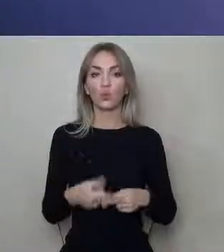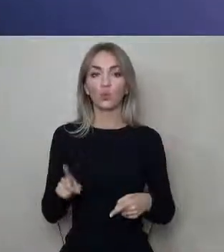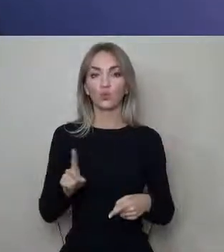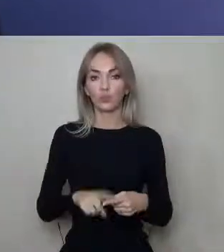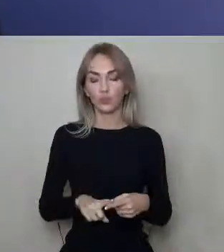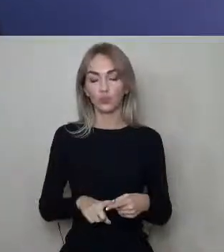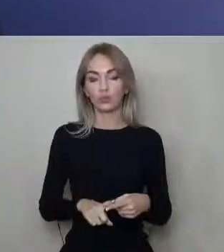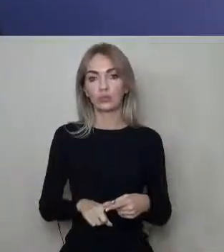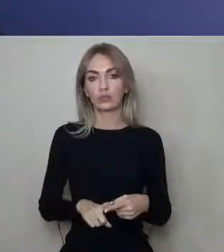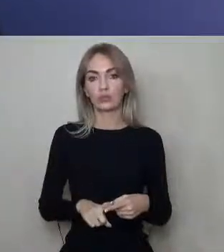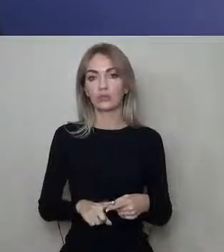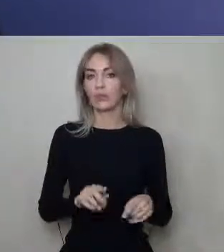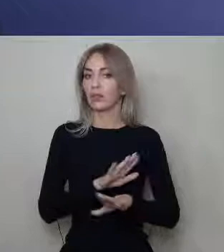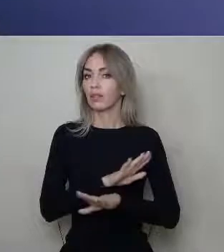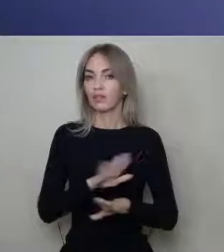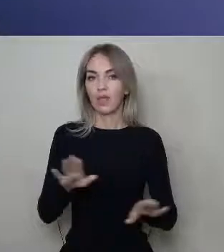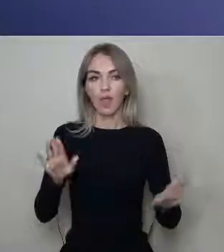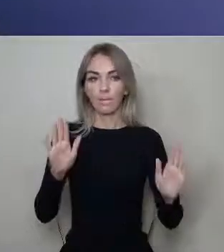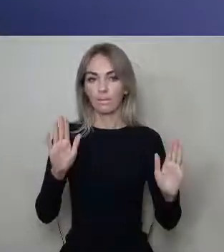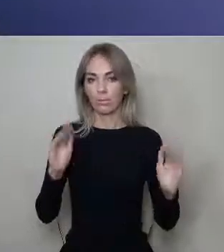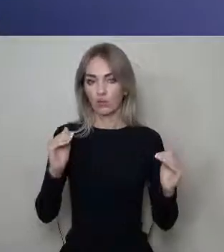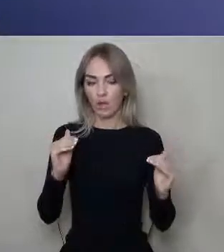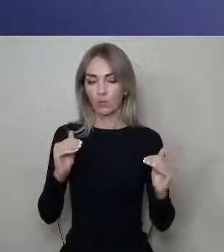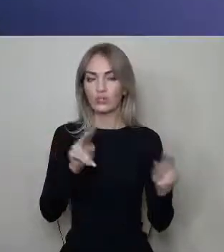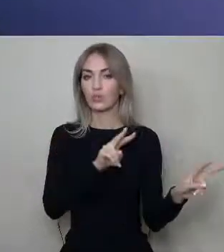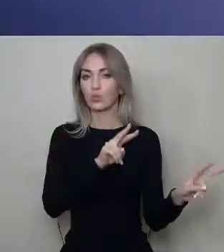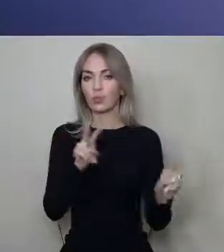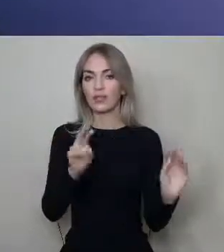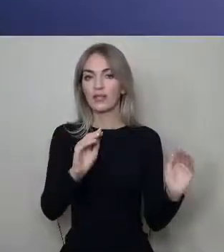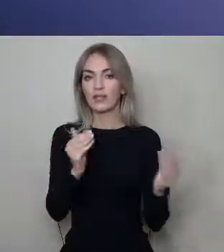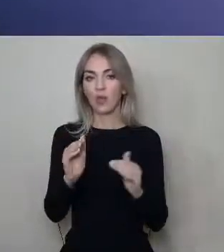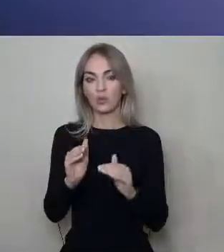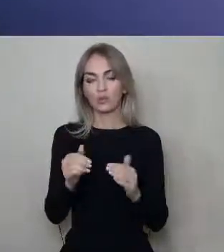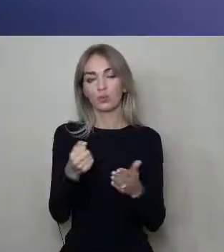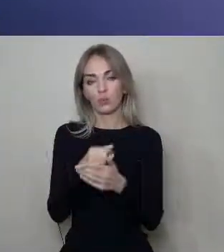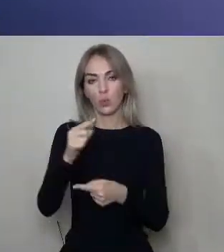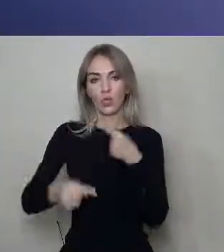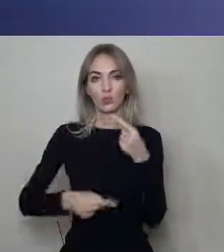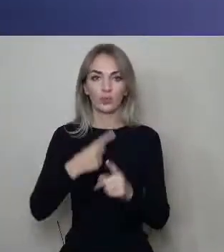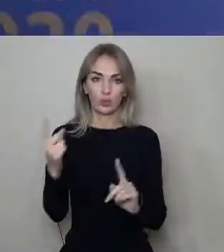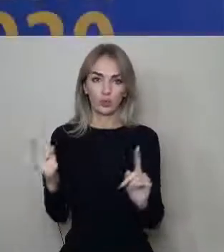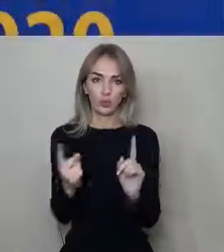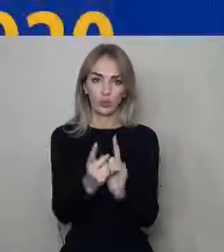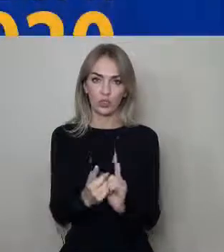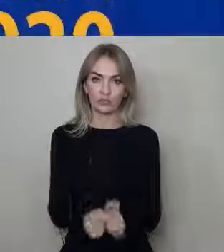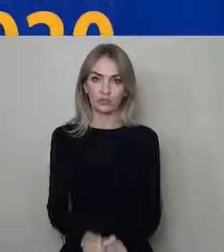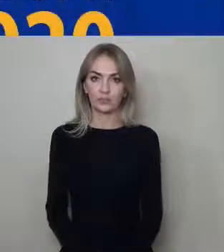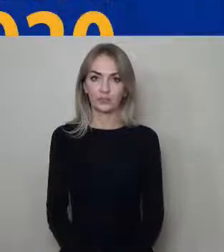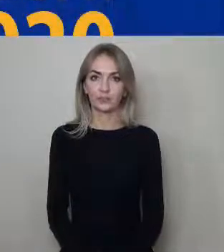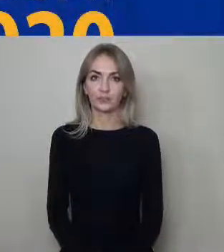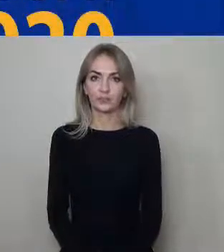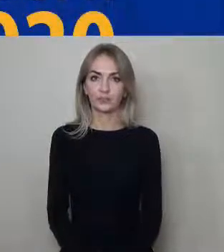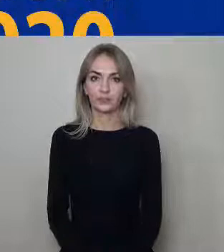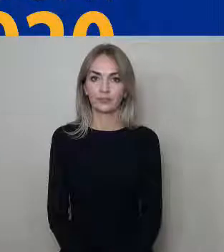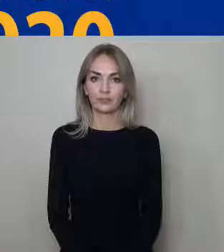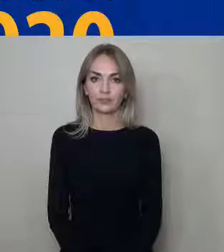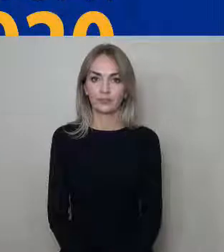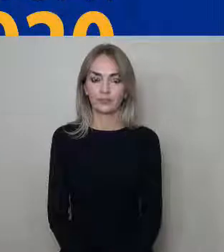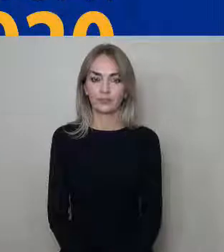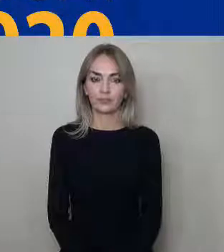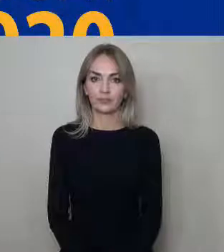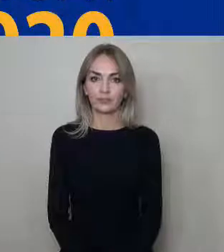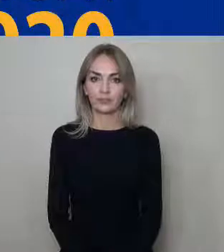interesting discussion again. So keep an eye on the announcements, and see you later.